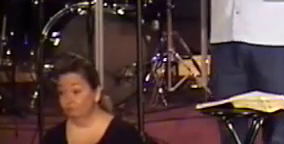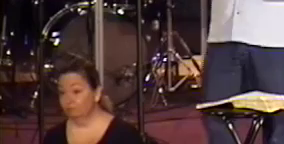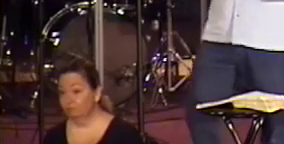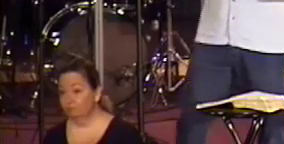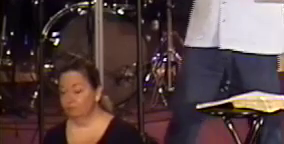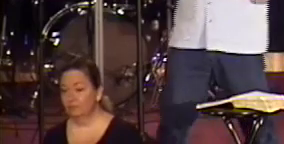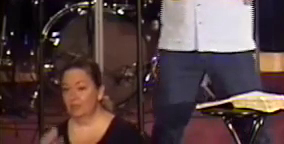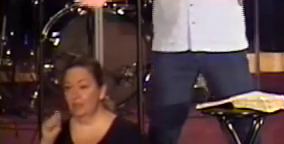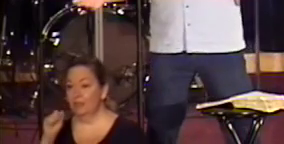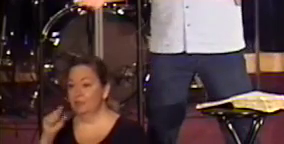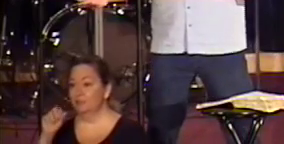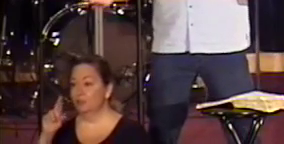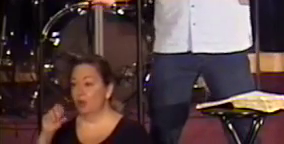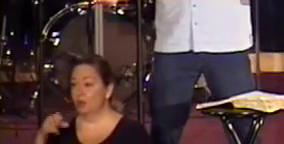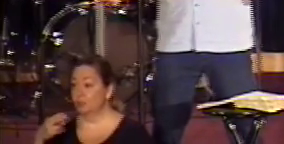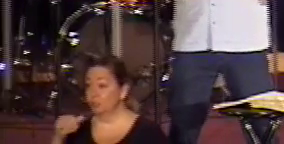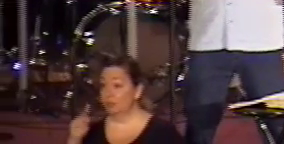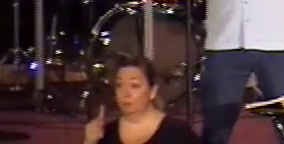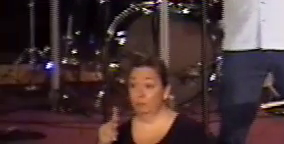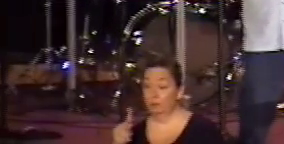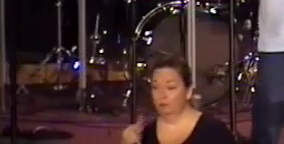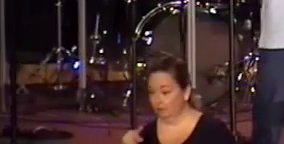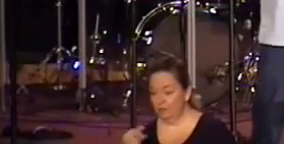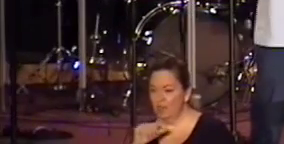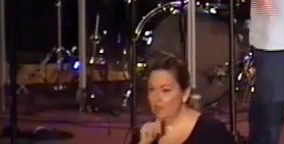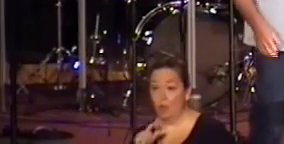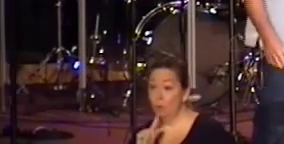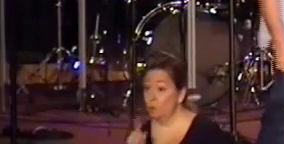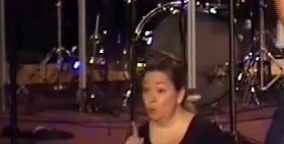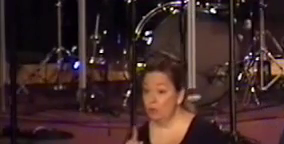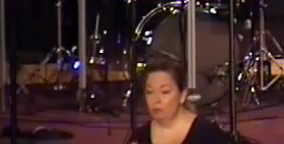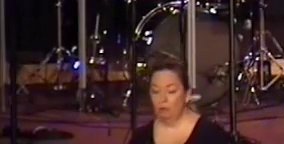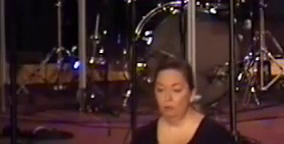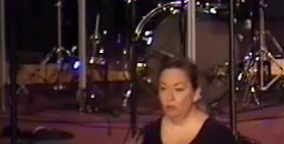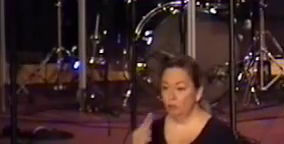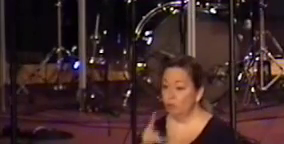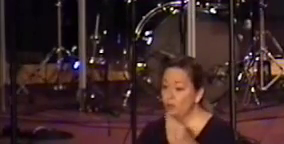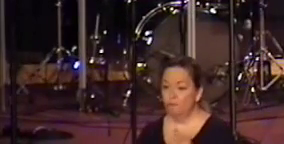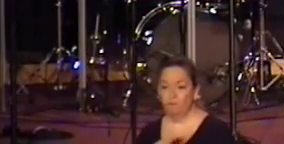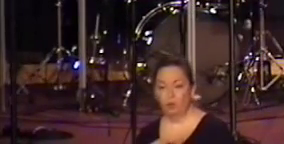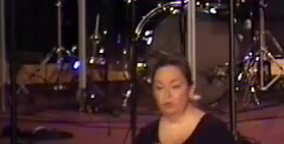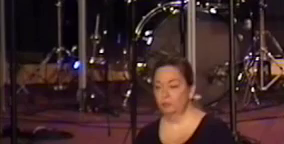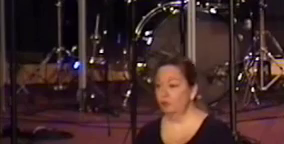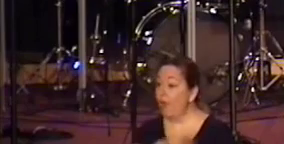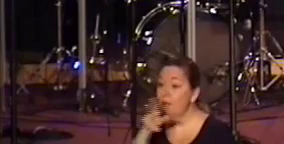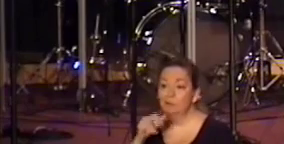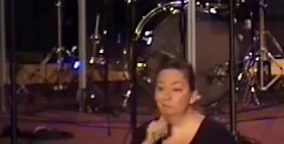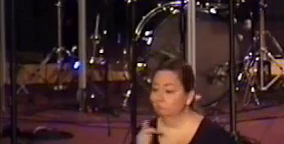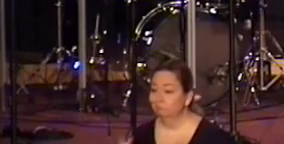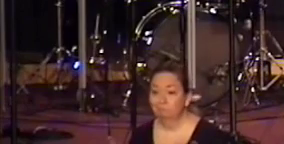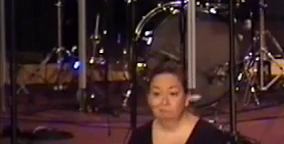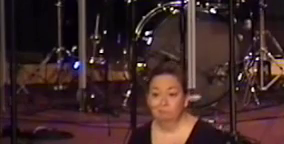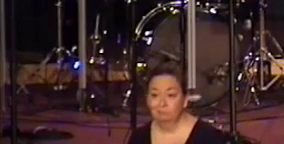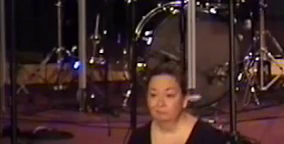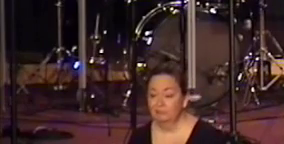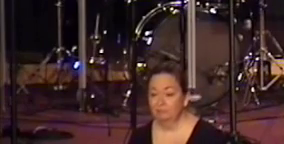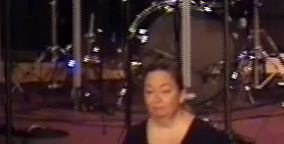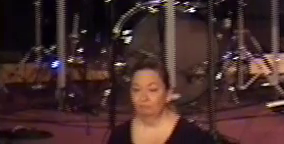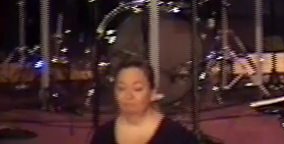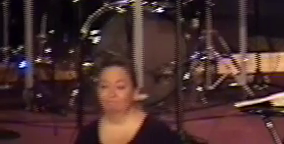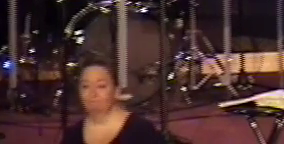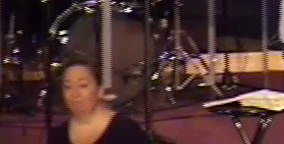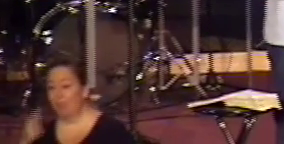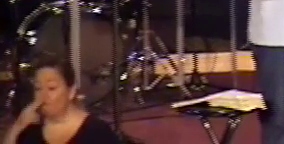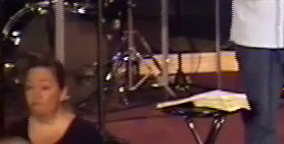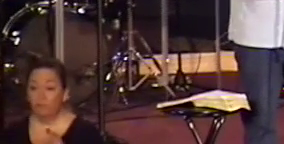starship really wasn't there, was it? You know, running all over the universe wasn't there. And all the adventures did not take away the